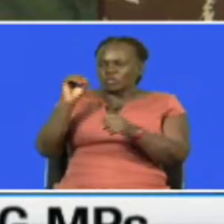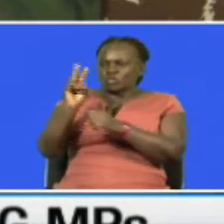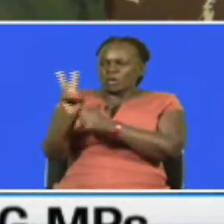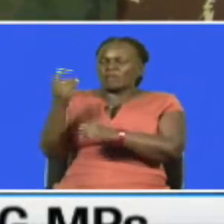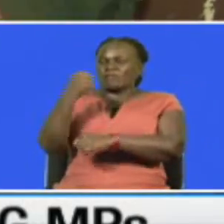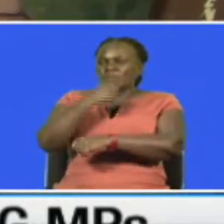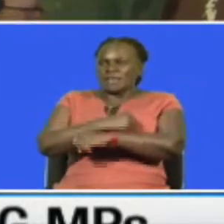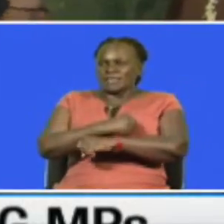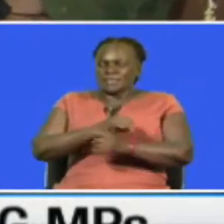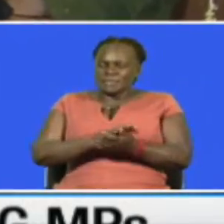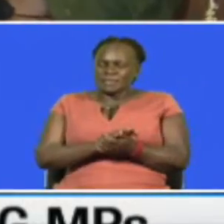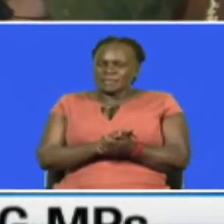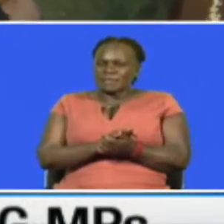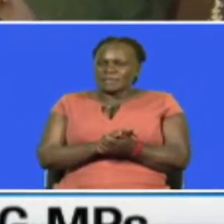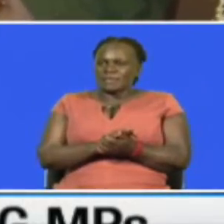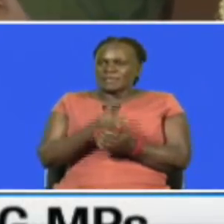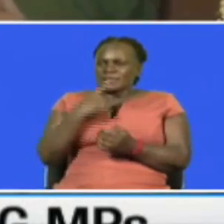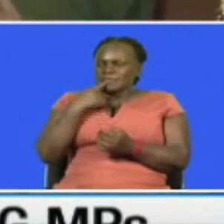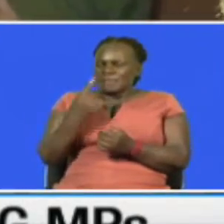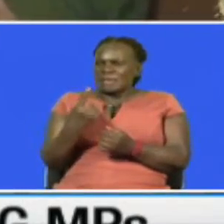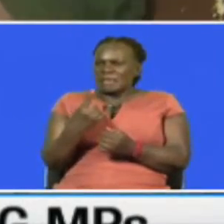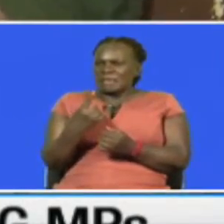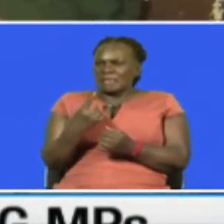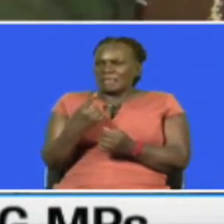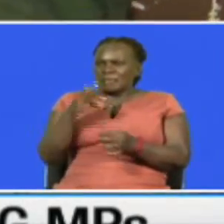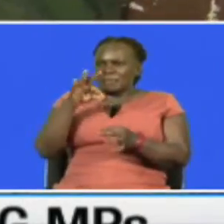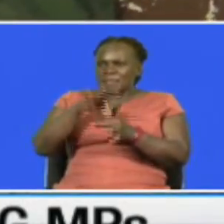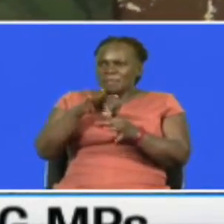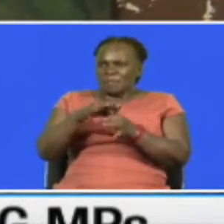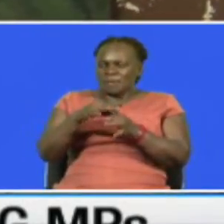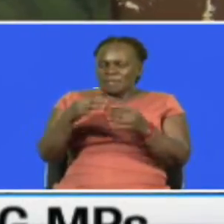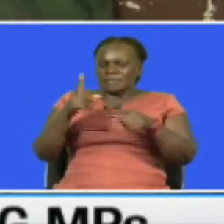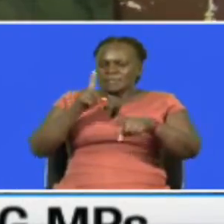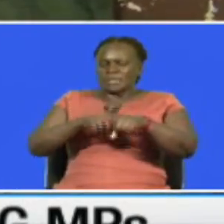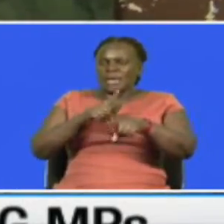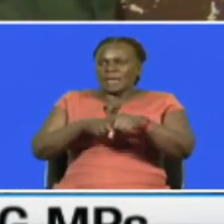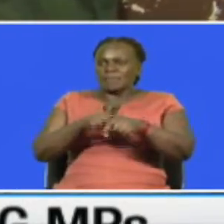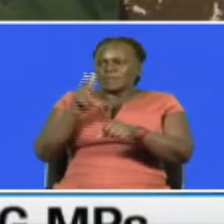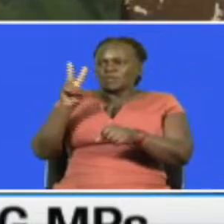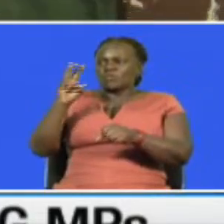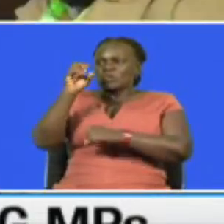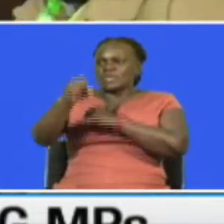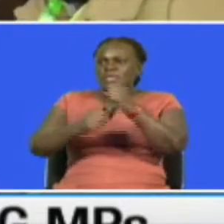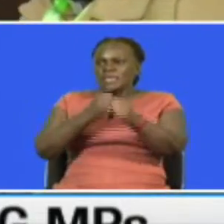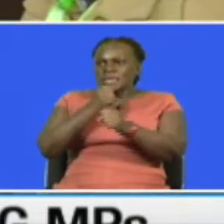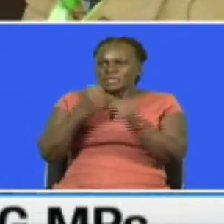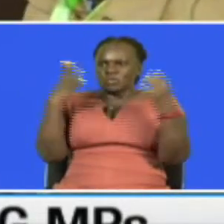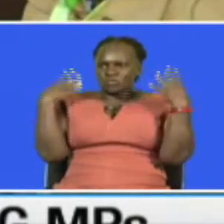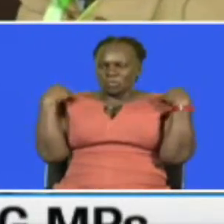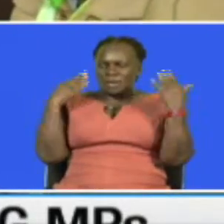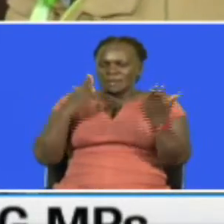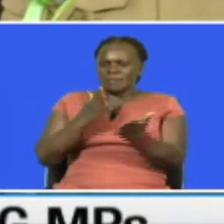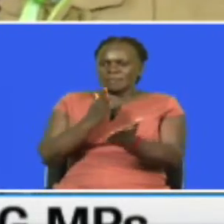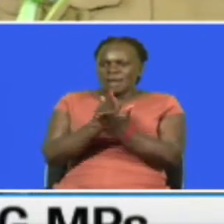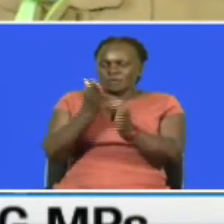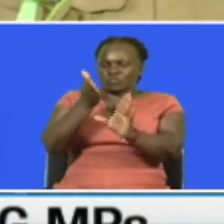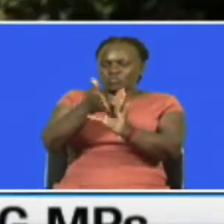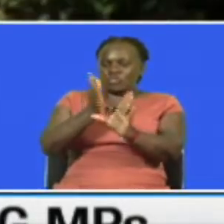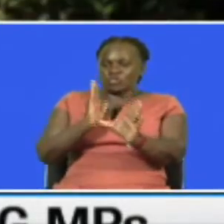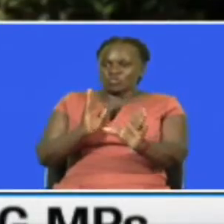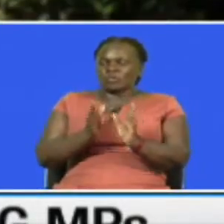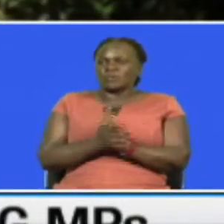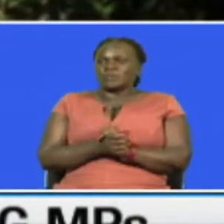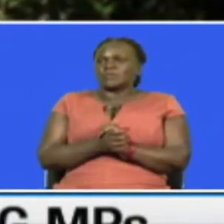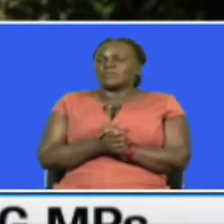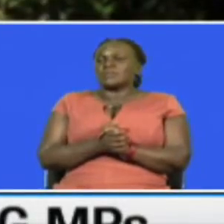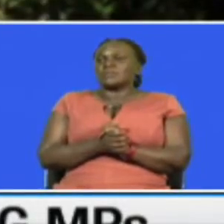months of a term, giving disgruntled electorates a window period of just 2 years to exercise the right to recall.